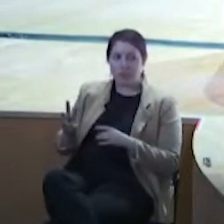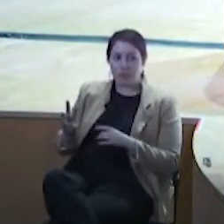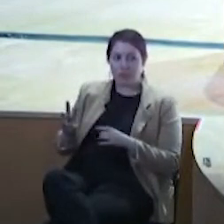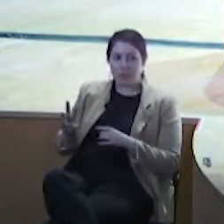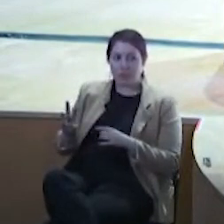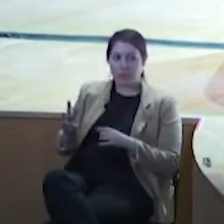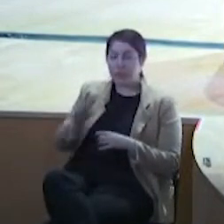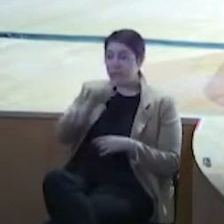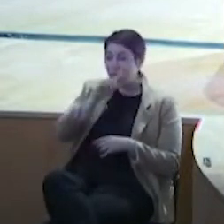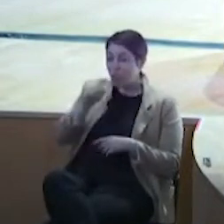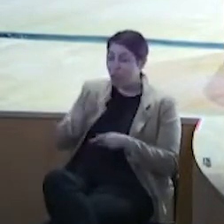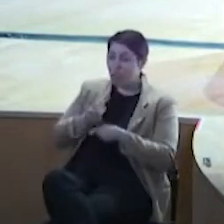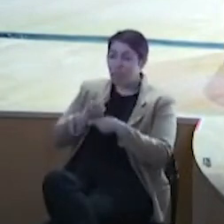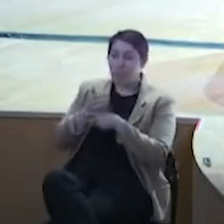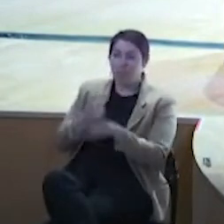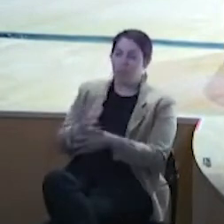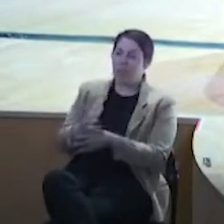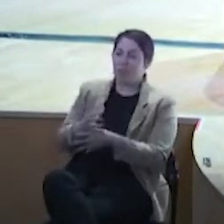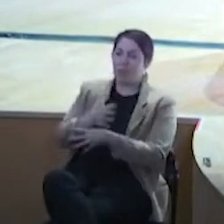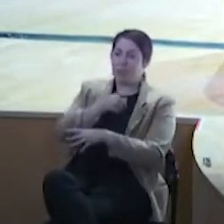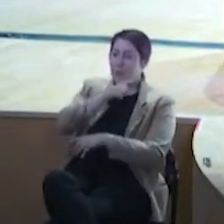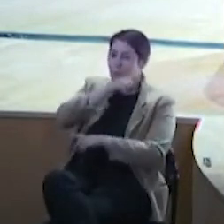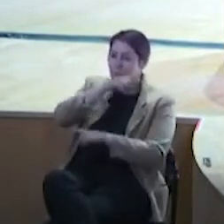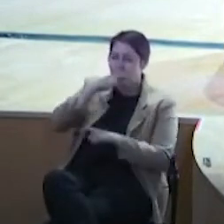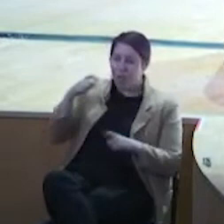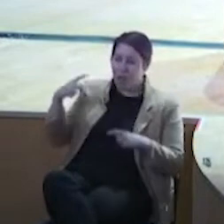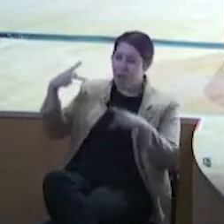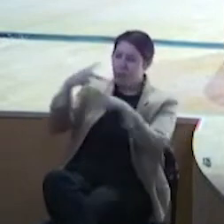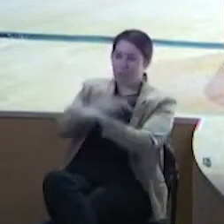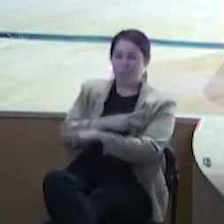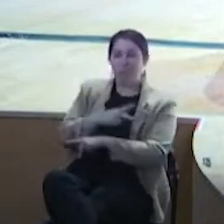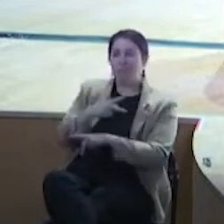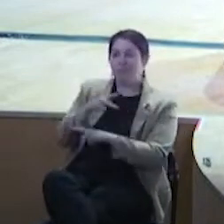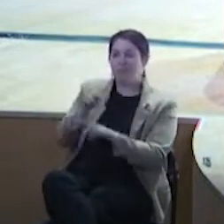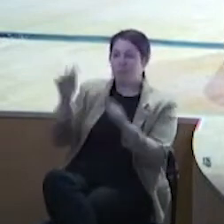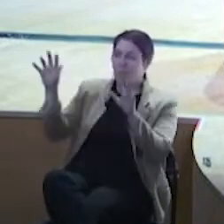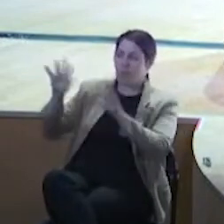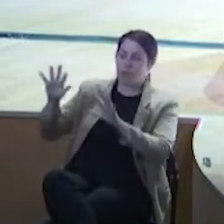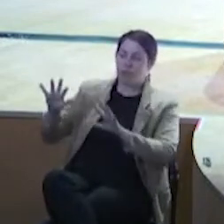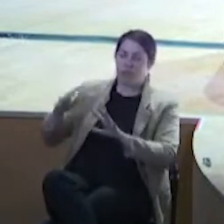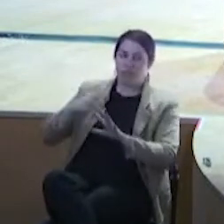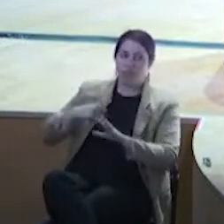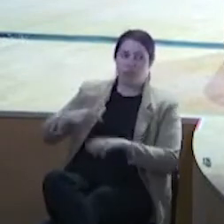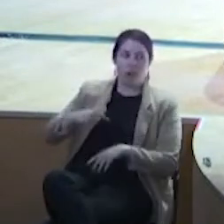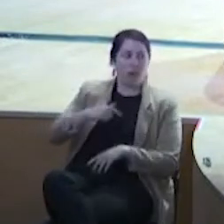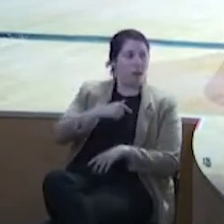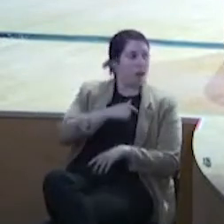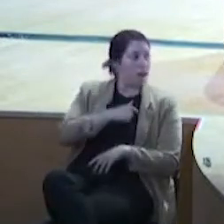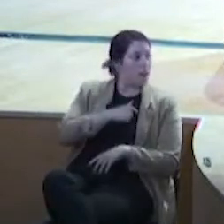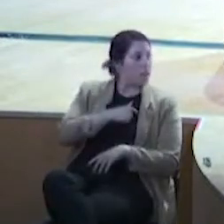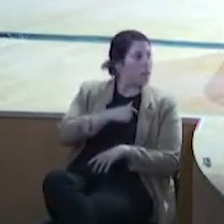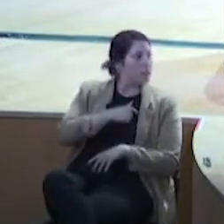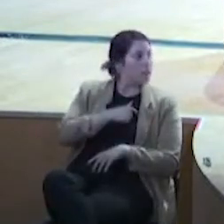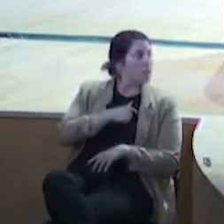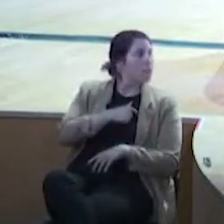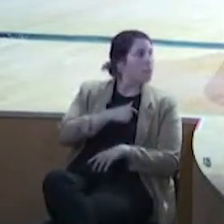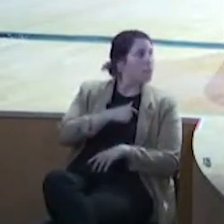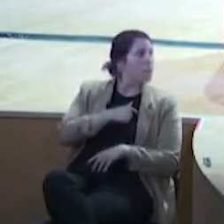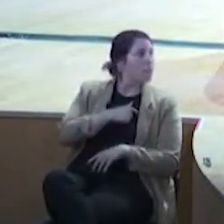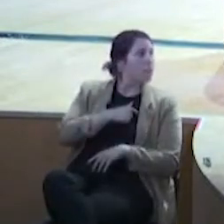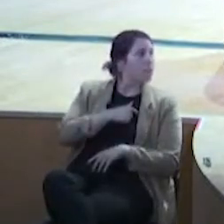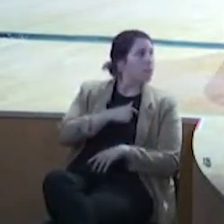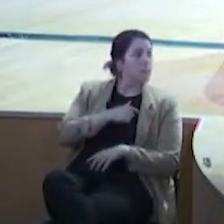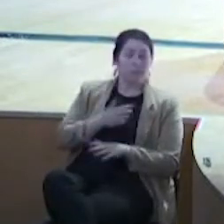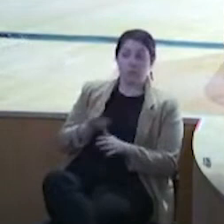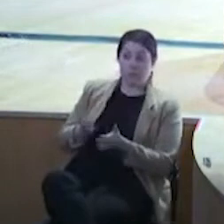The drought has brought on a drier climate for us. We do, as I said before,